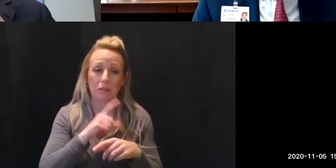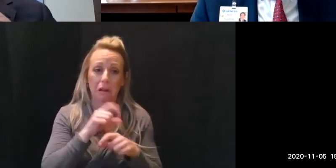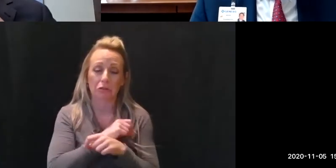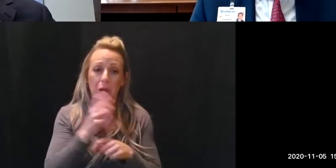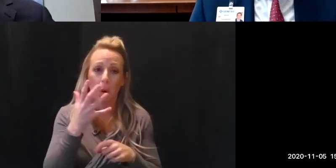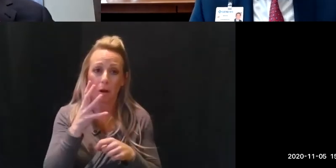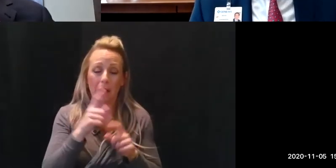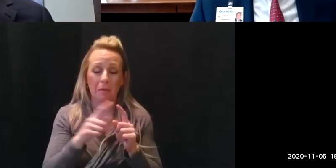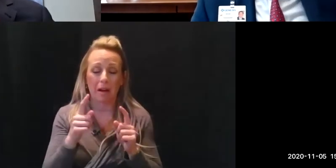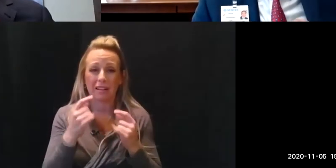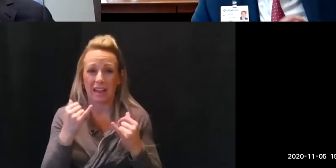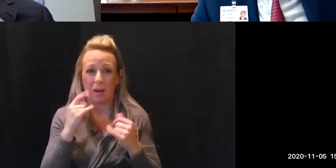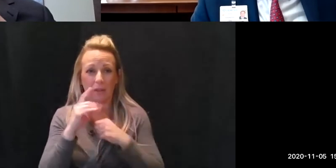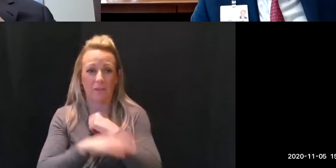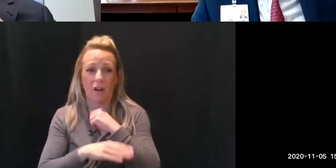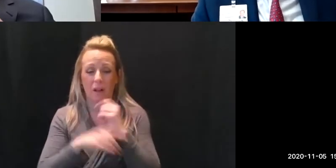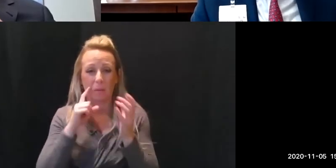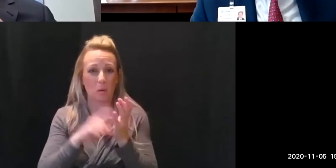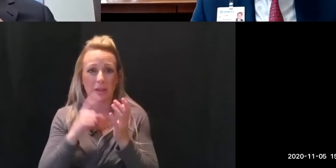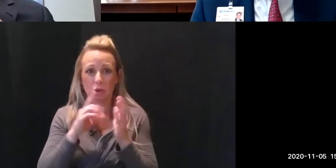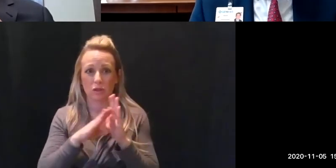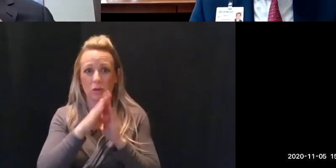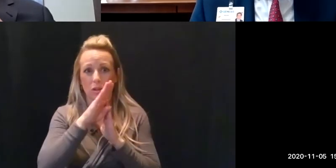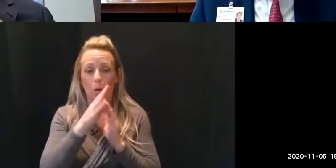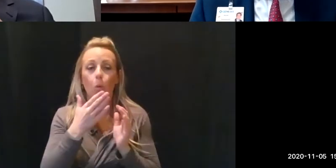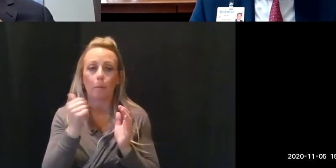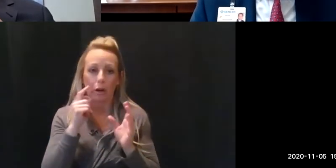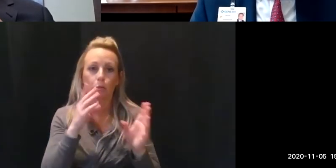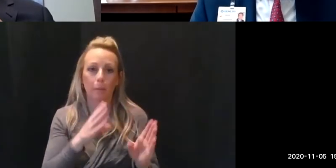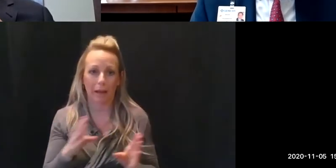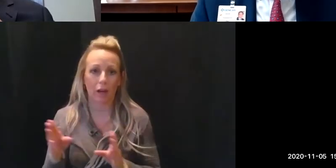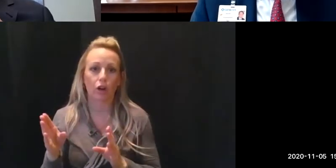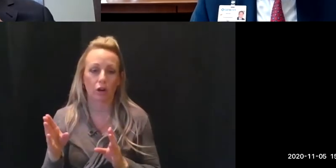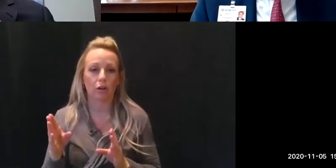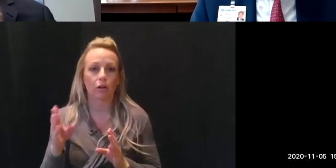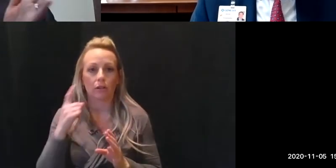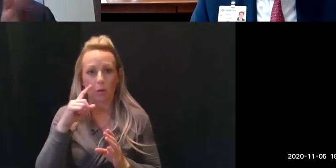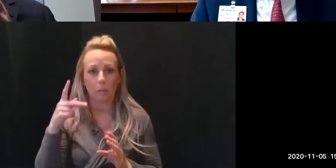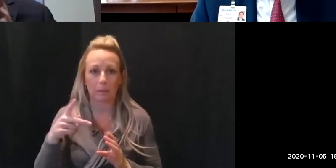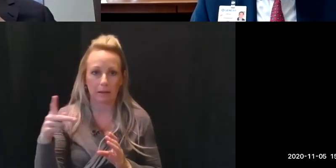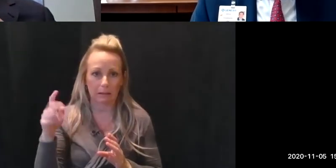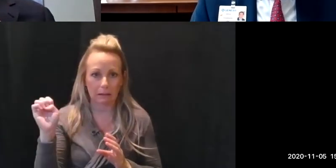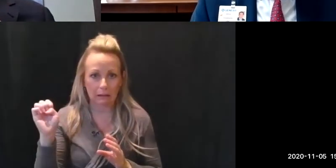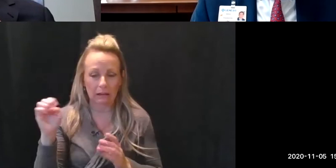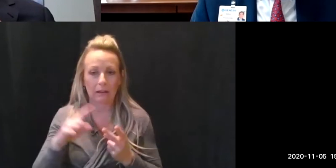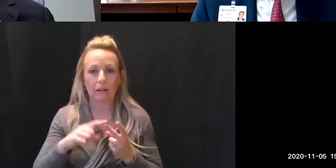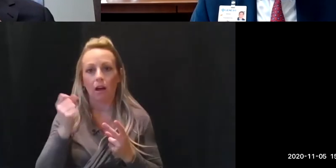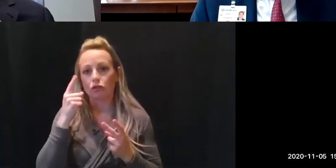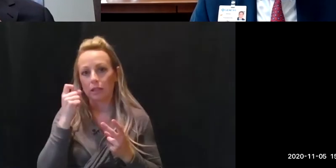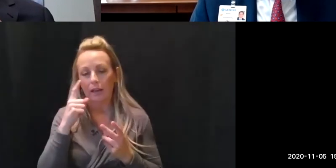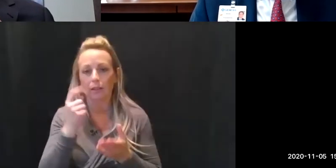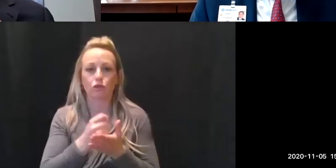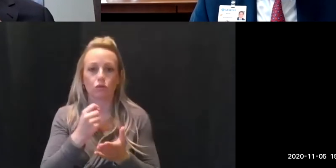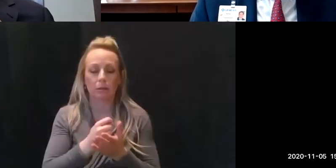to grow. The good news, we're better prepared for it in terms of things like PPE, understanding the treatment protocols,